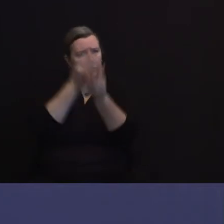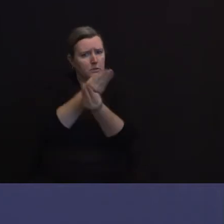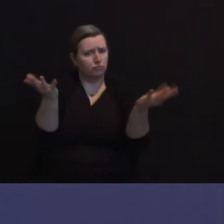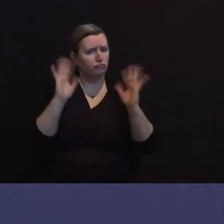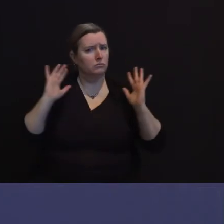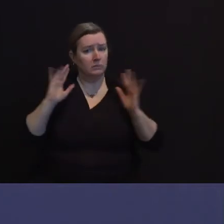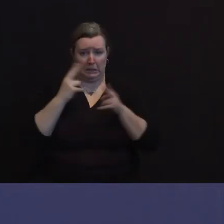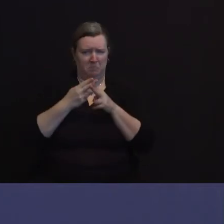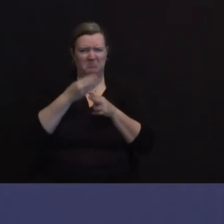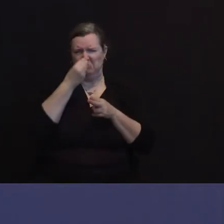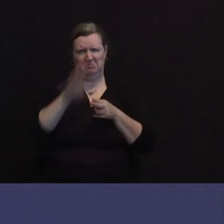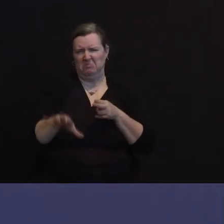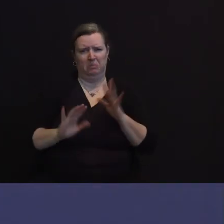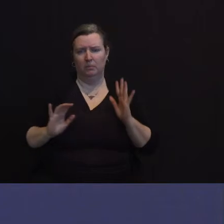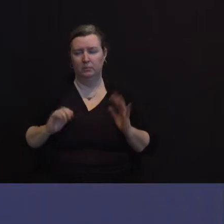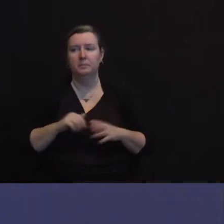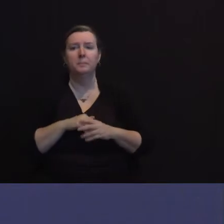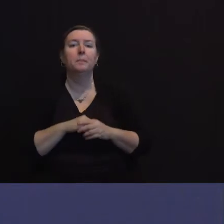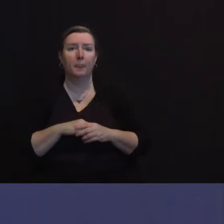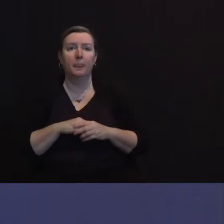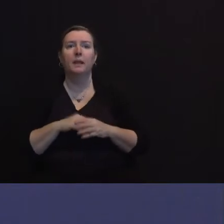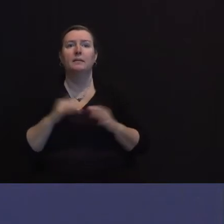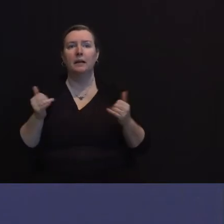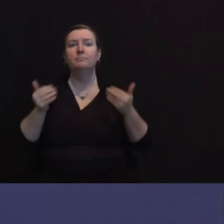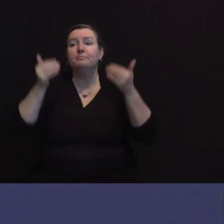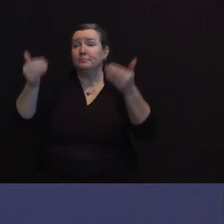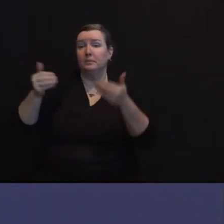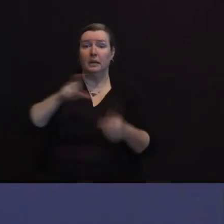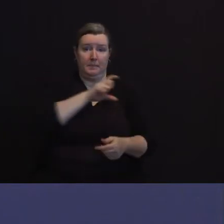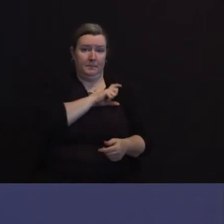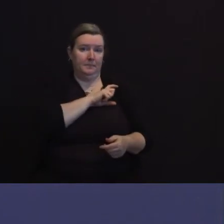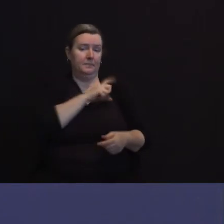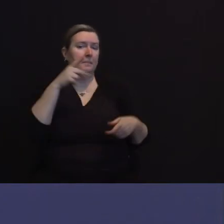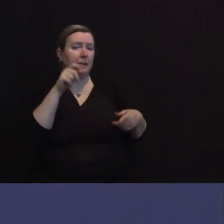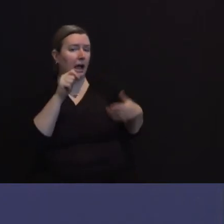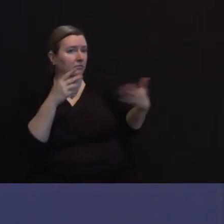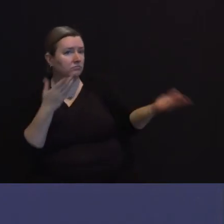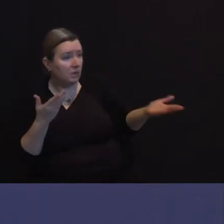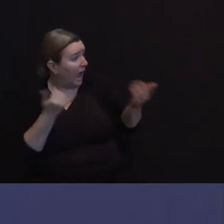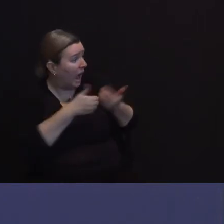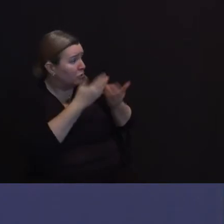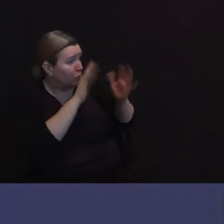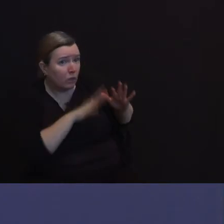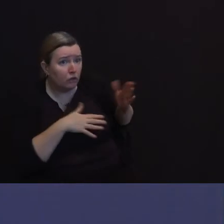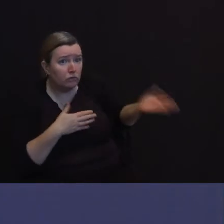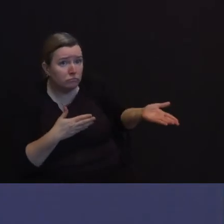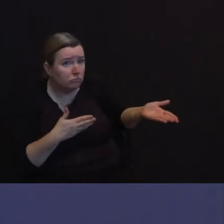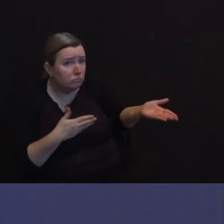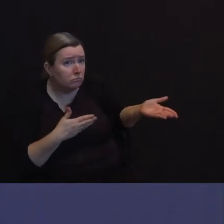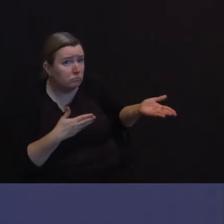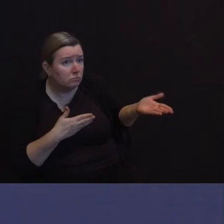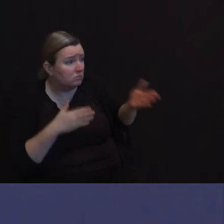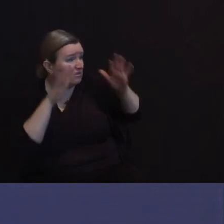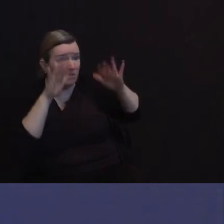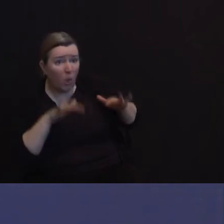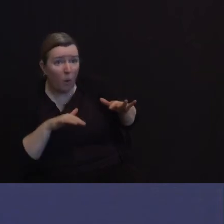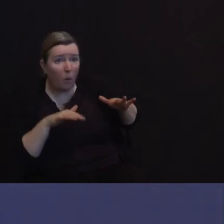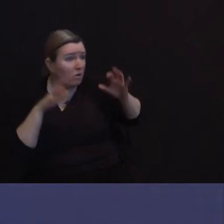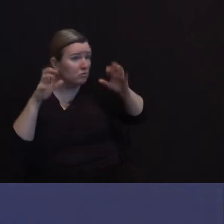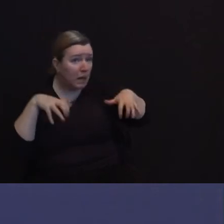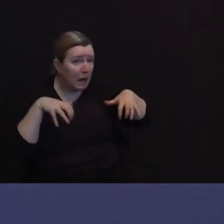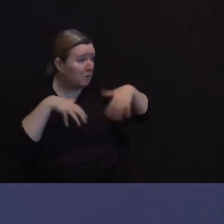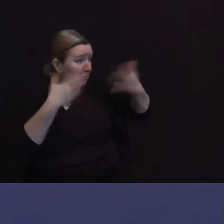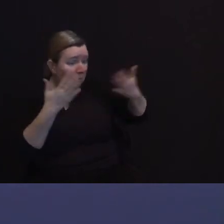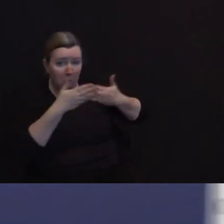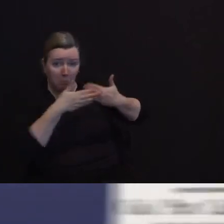Depending on where you are, you got either a dusting or some rain or maybe a little bit more than that. Any postmortem on that, compliance or other matters? Great to have you.